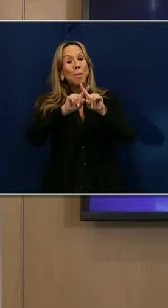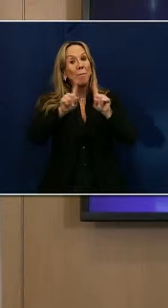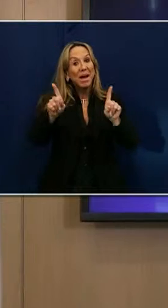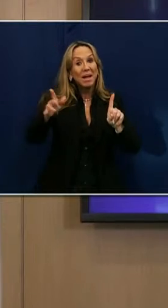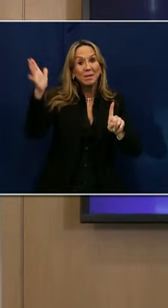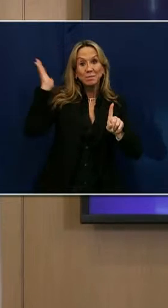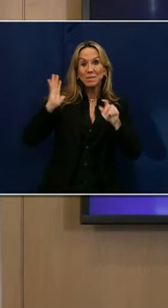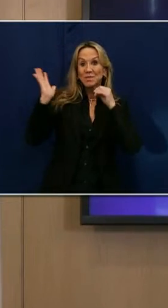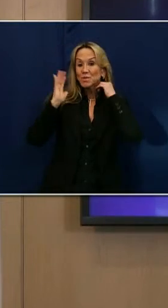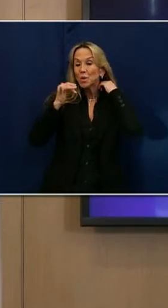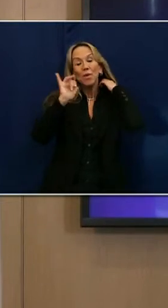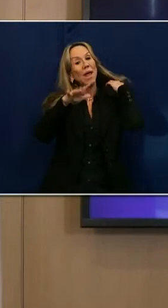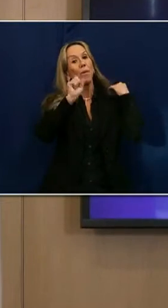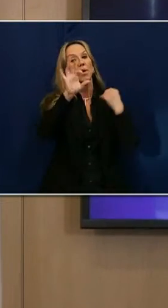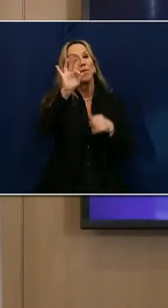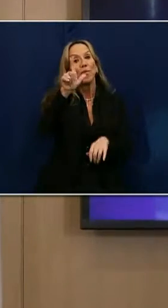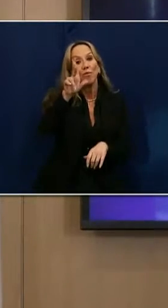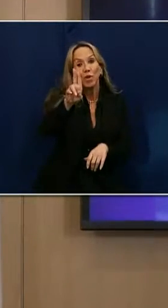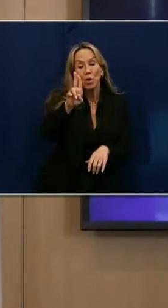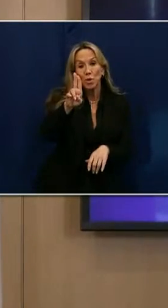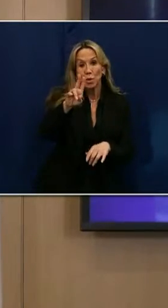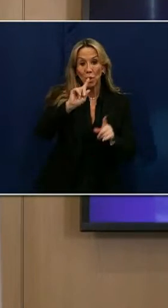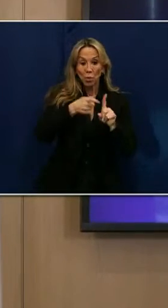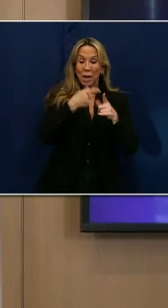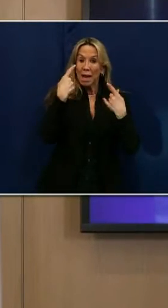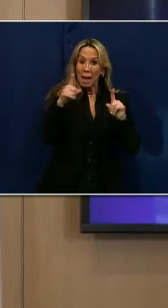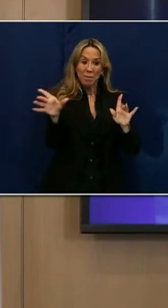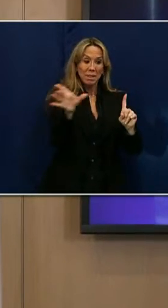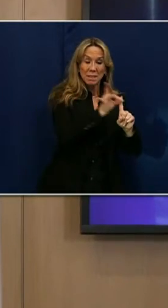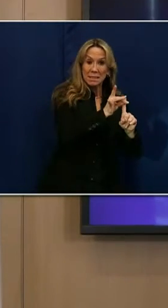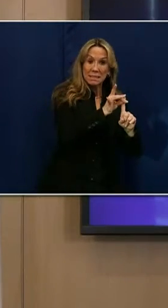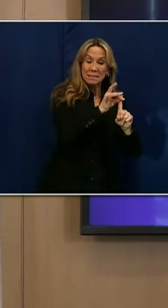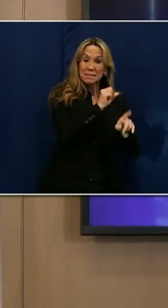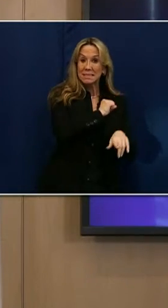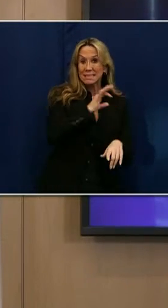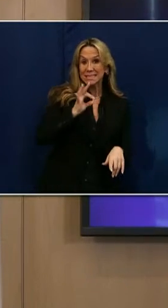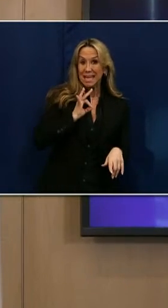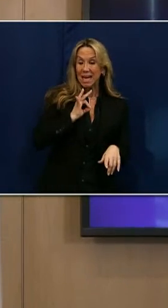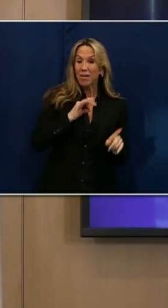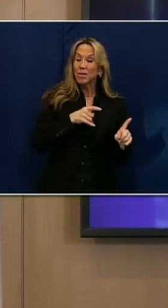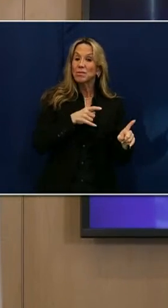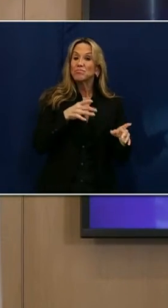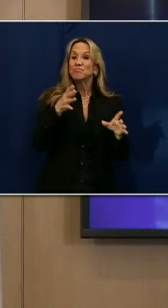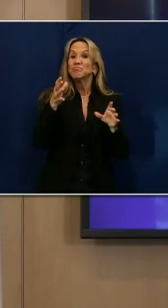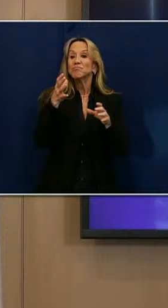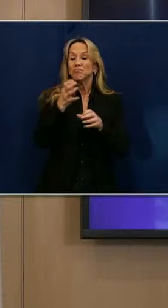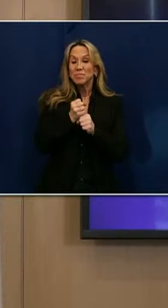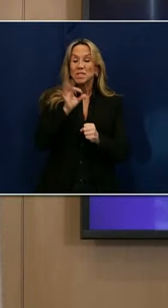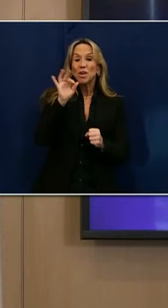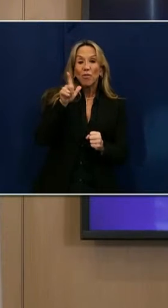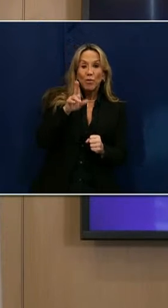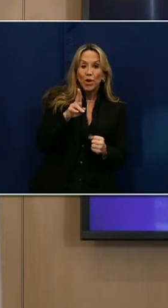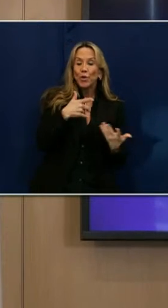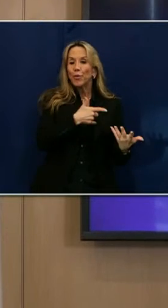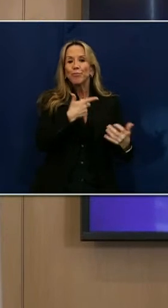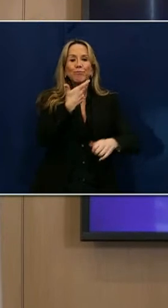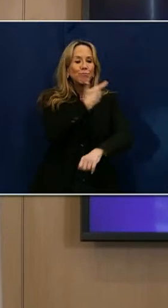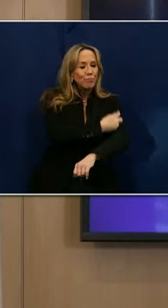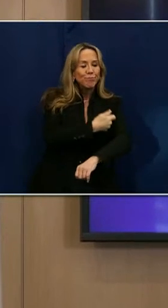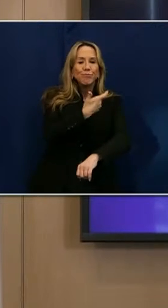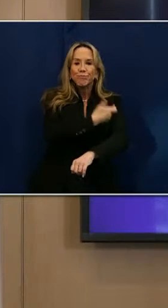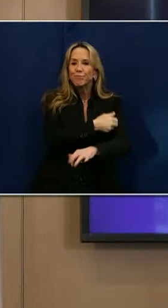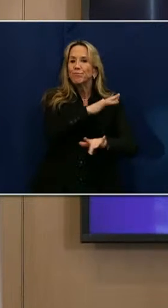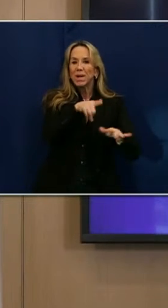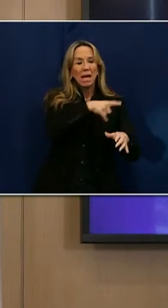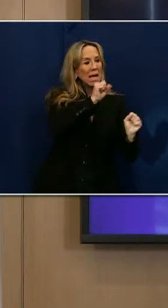staff member got influenza, with taking the influenza vaccine and with Tamiflu and other therapies,